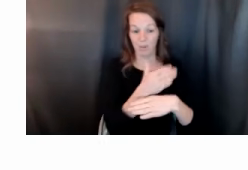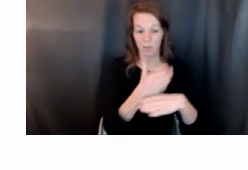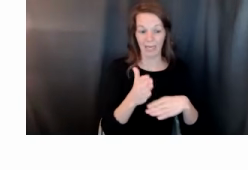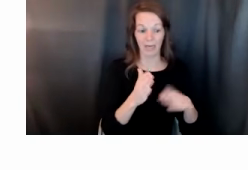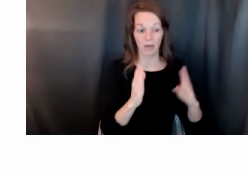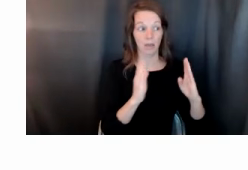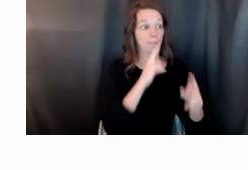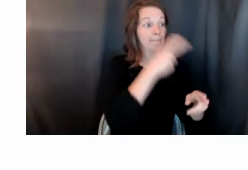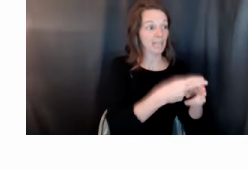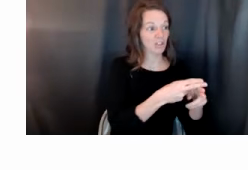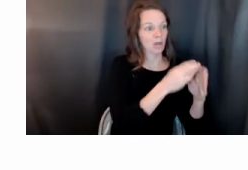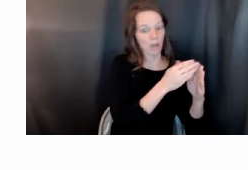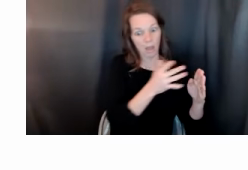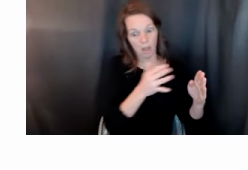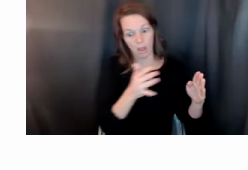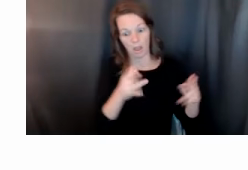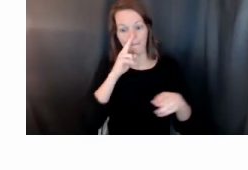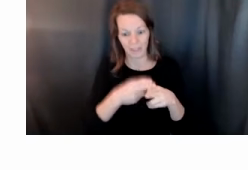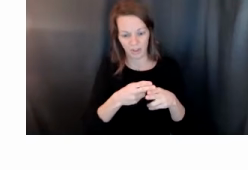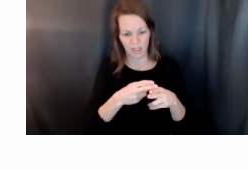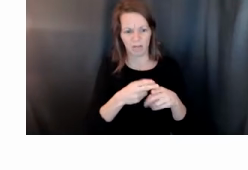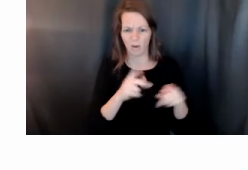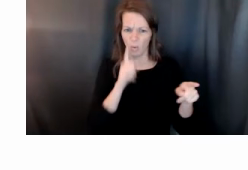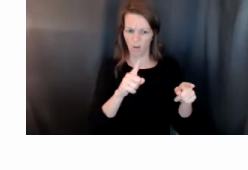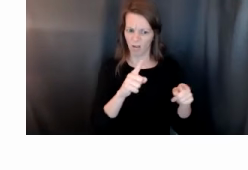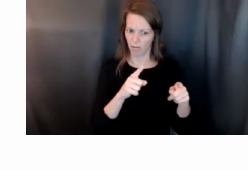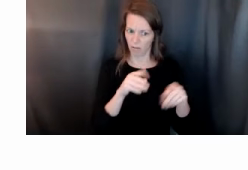word mentions influences reduction in length.